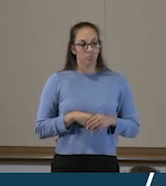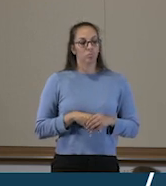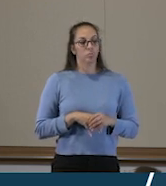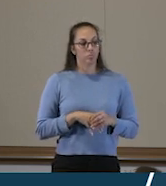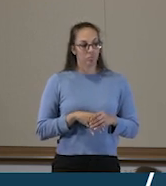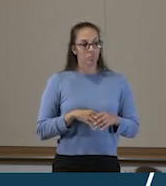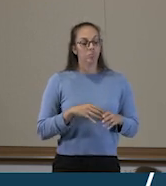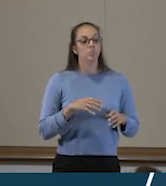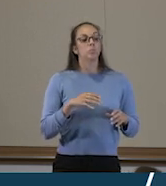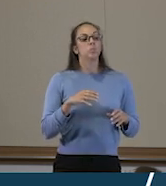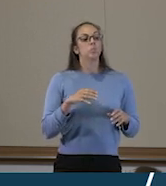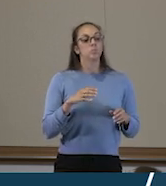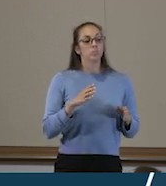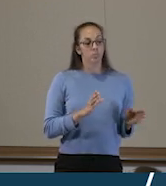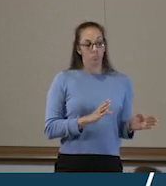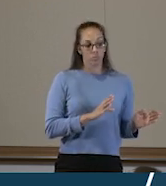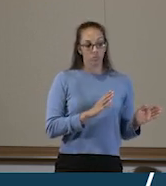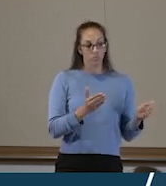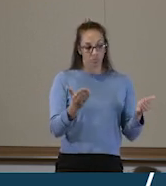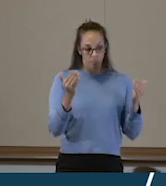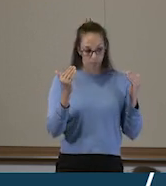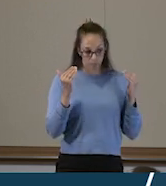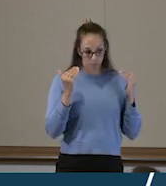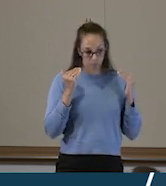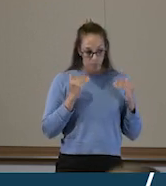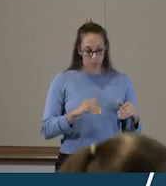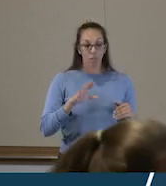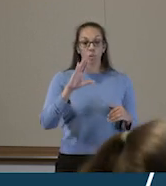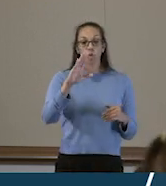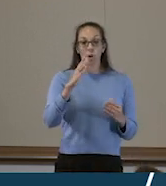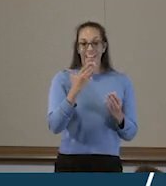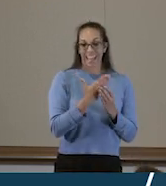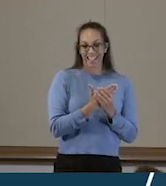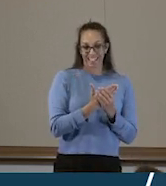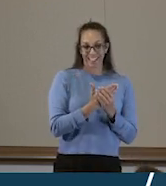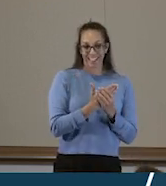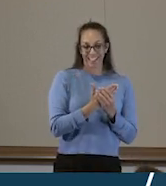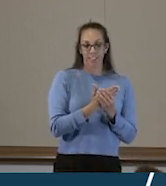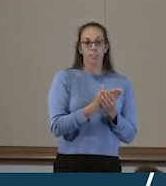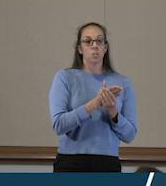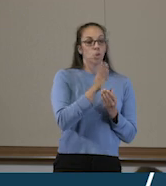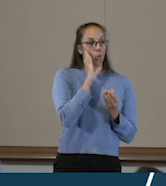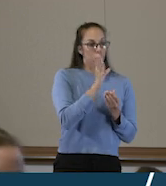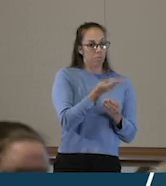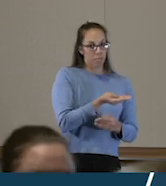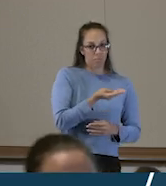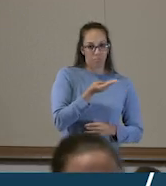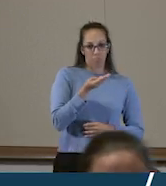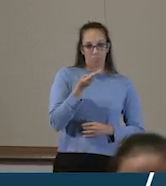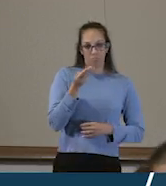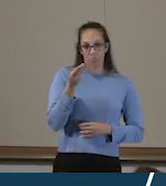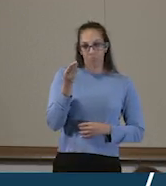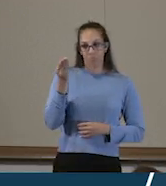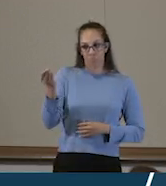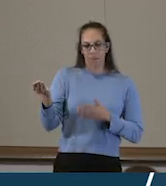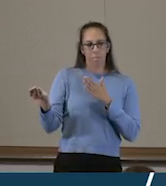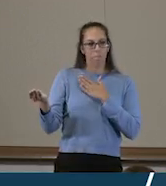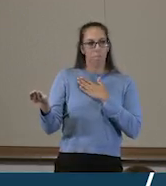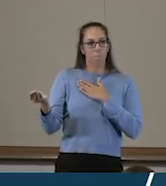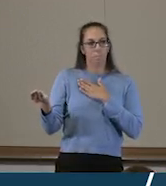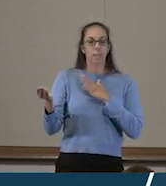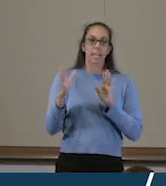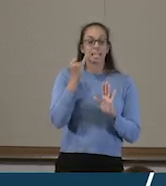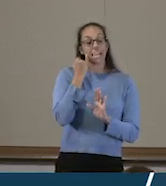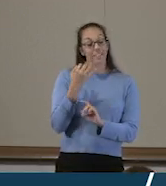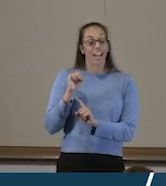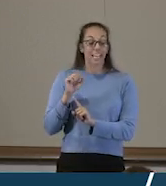then you will. So your case will be forwarded on to my supervisor. Like if it's an